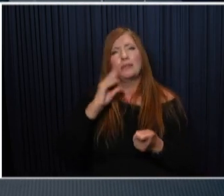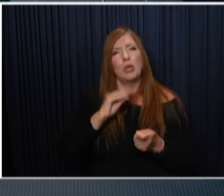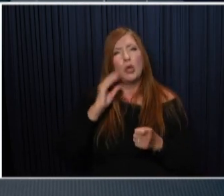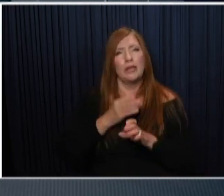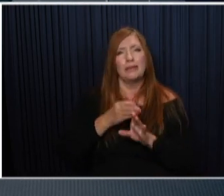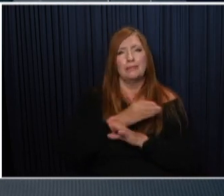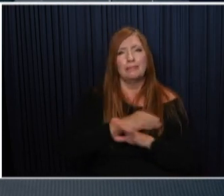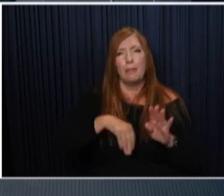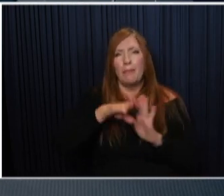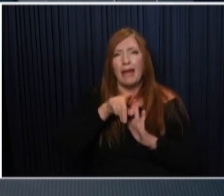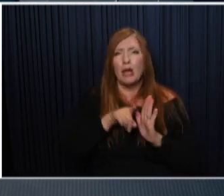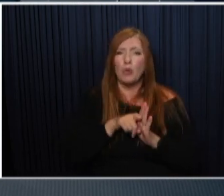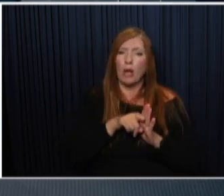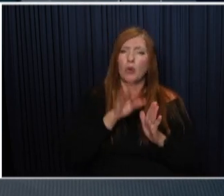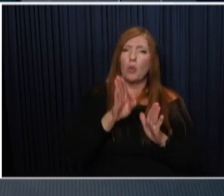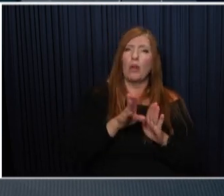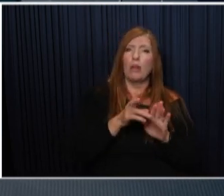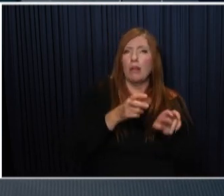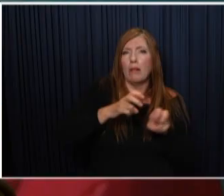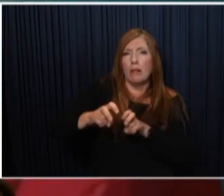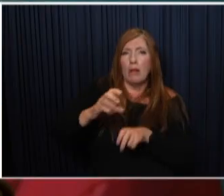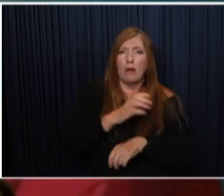translate well to Congress?